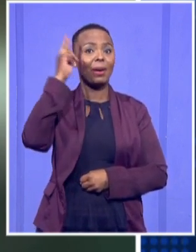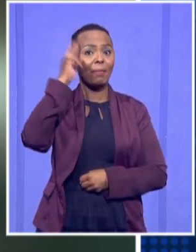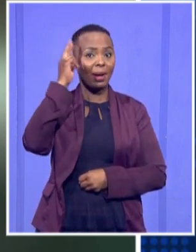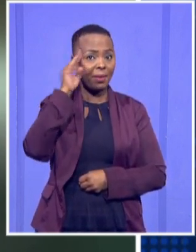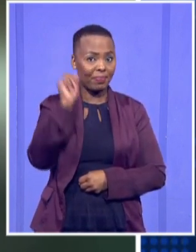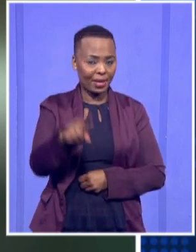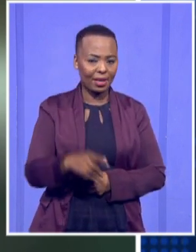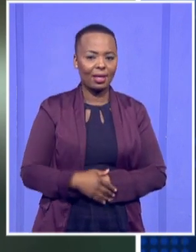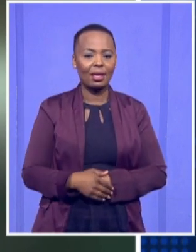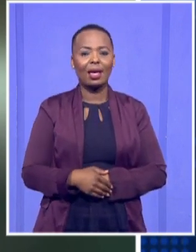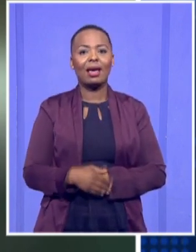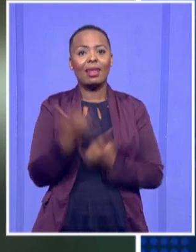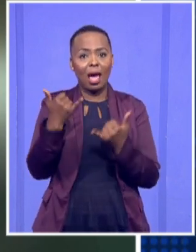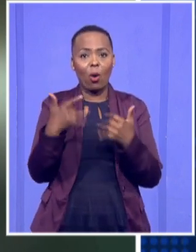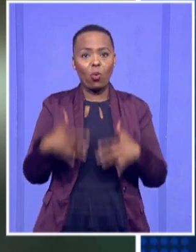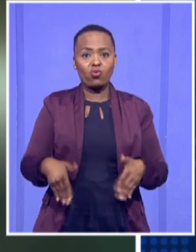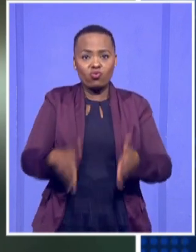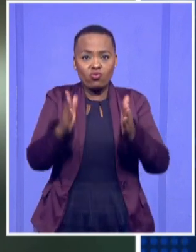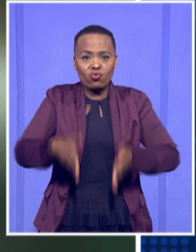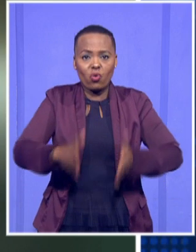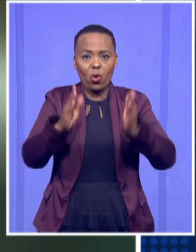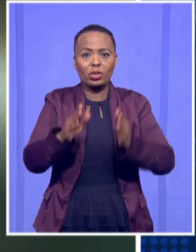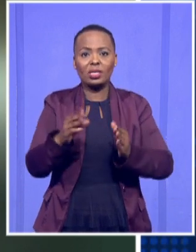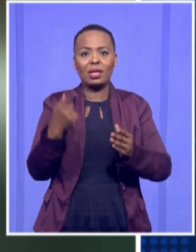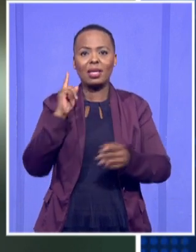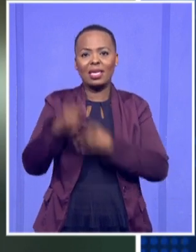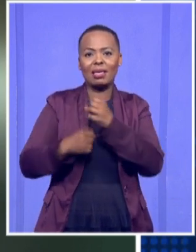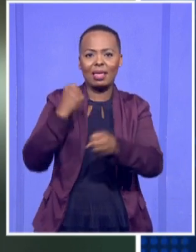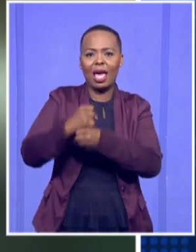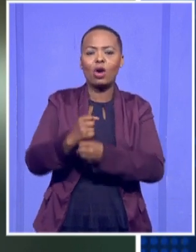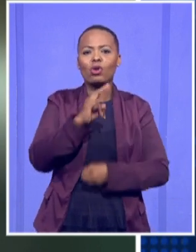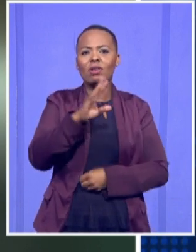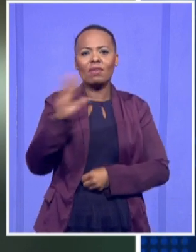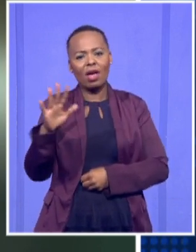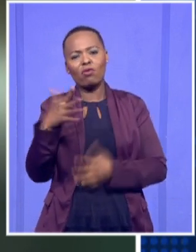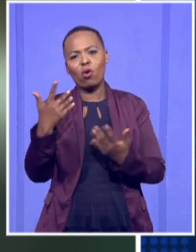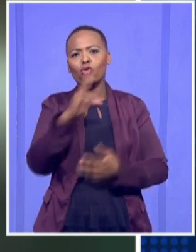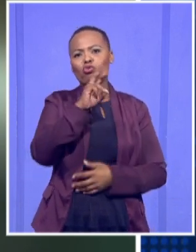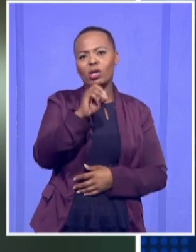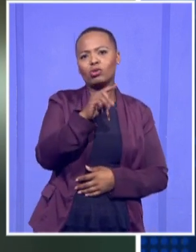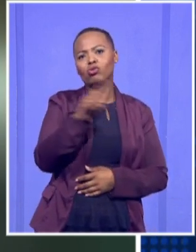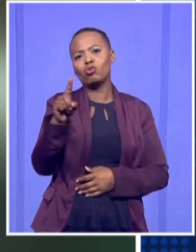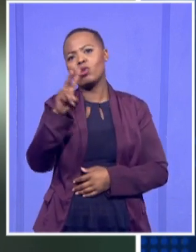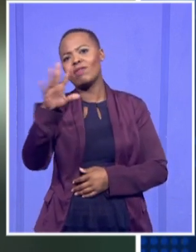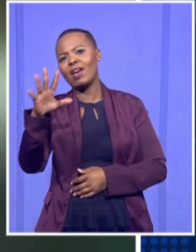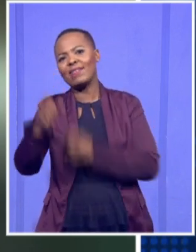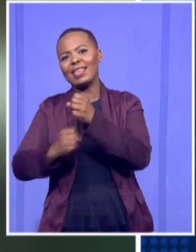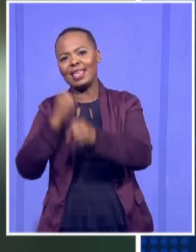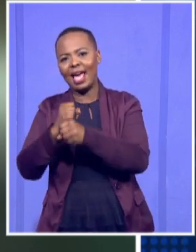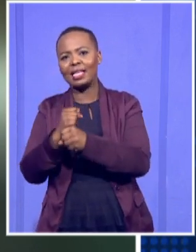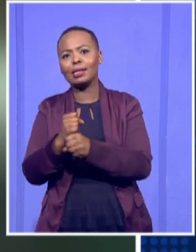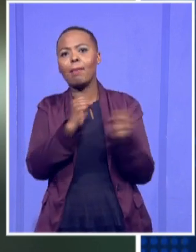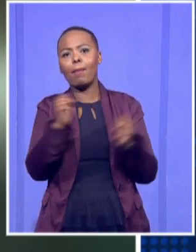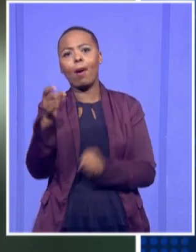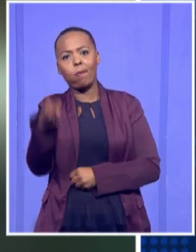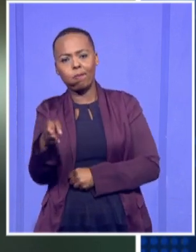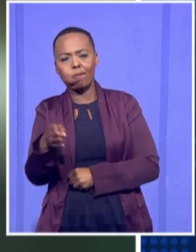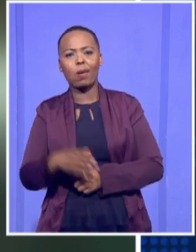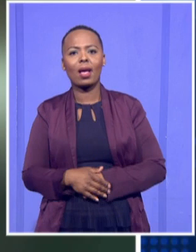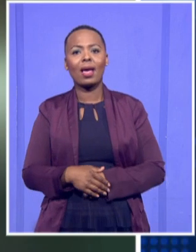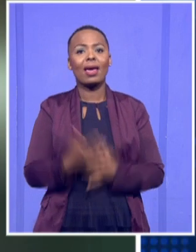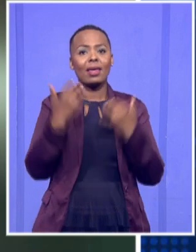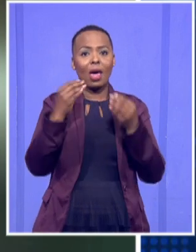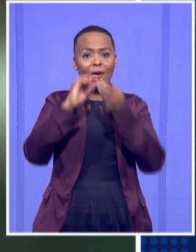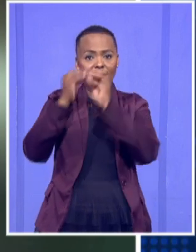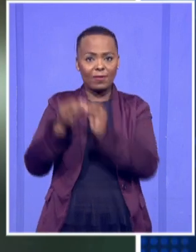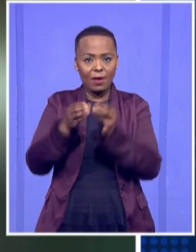have a life expectancy of about 20 to 25 years. So as you can appreciate, the bulk of our road network is coming towards the end